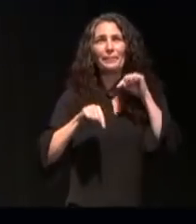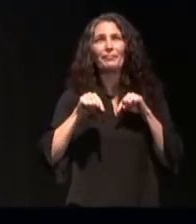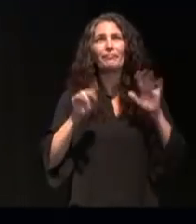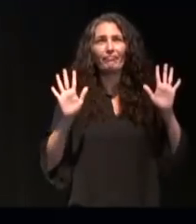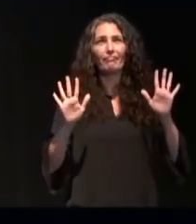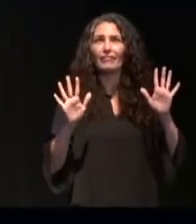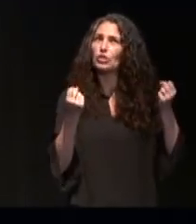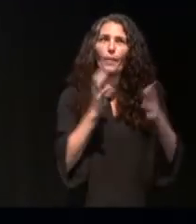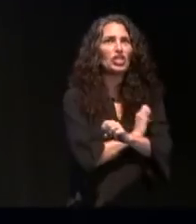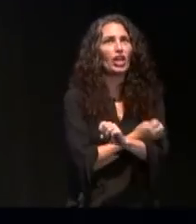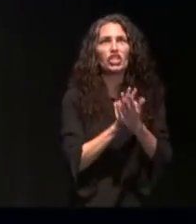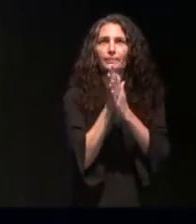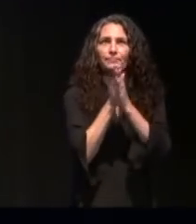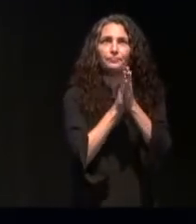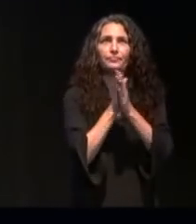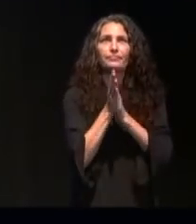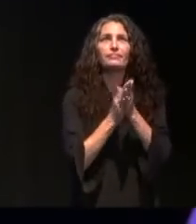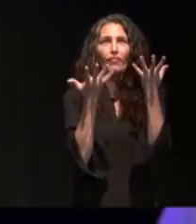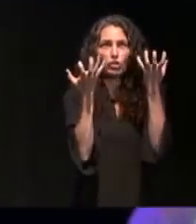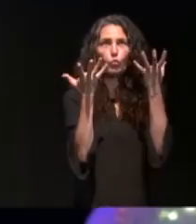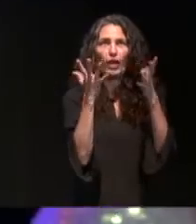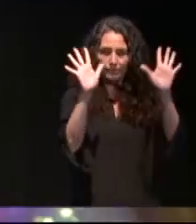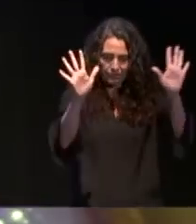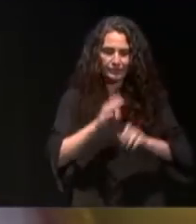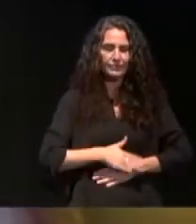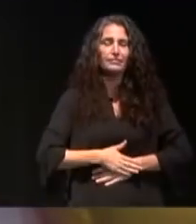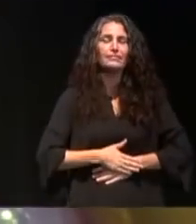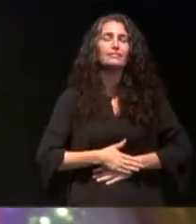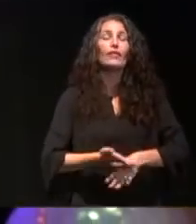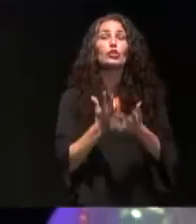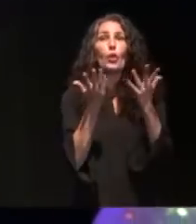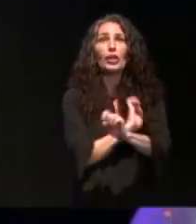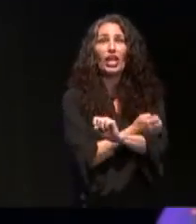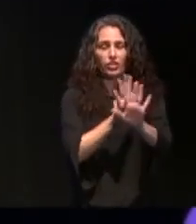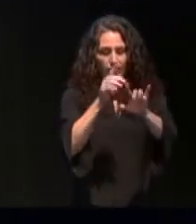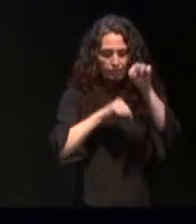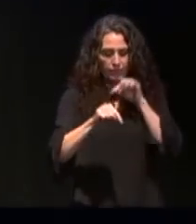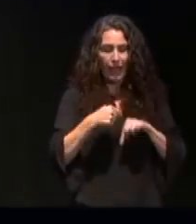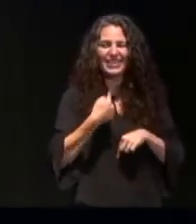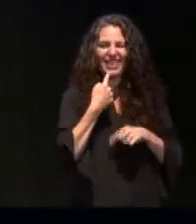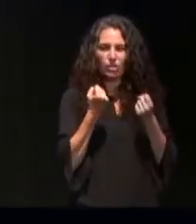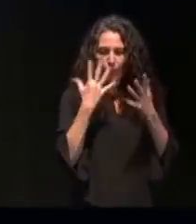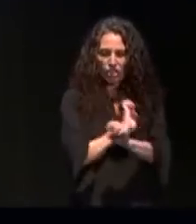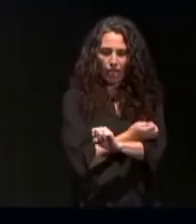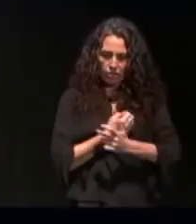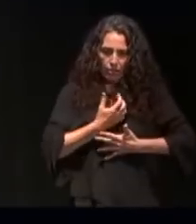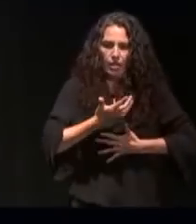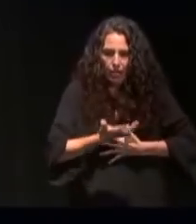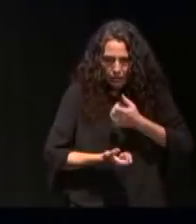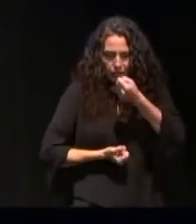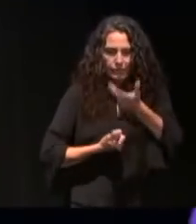so a lot of energies here. A lot of energies here. And as I said in the past, what happens when all that energy is trying to come through